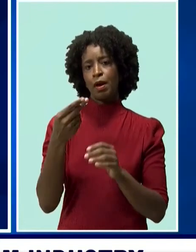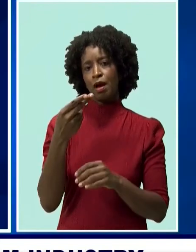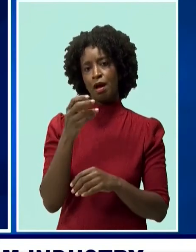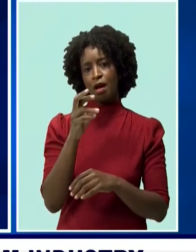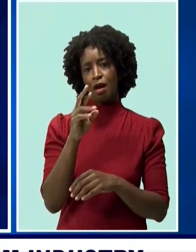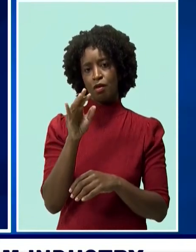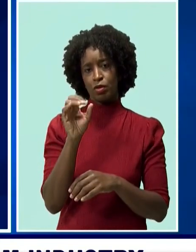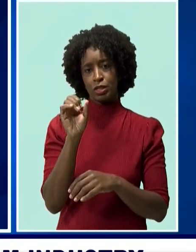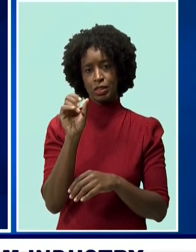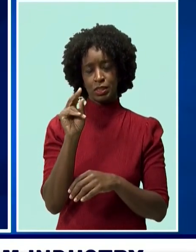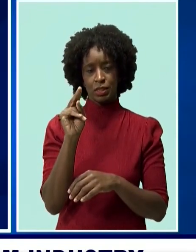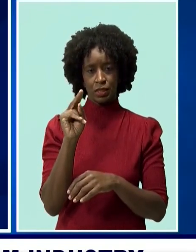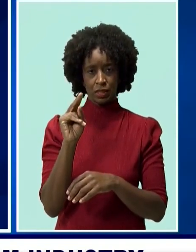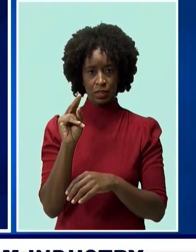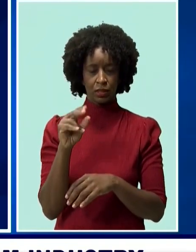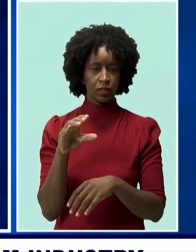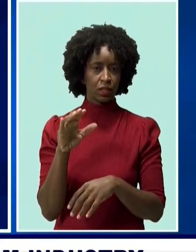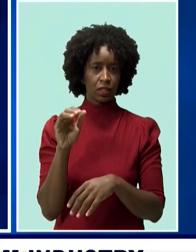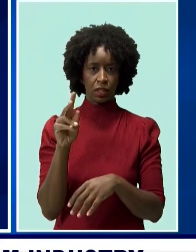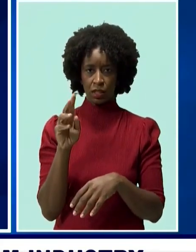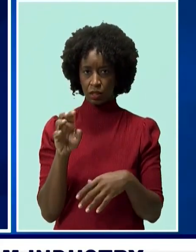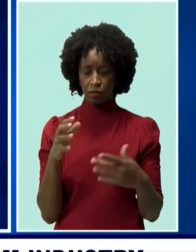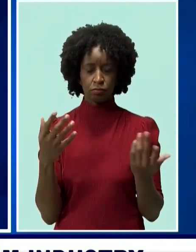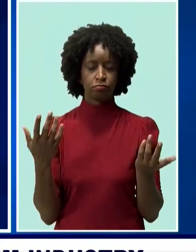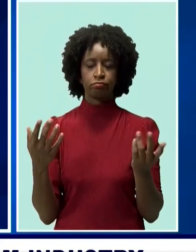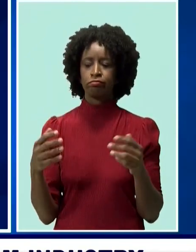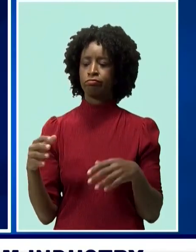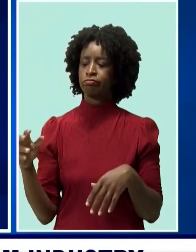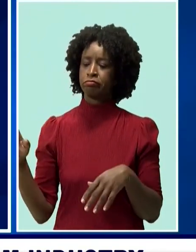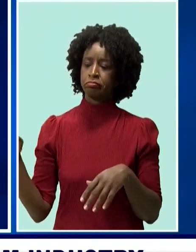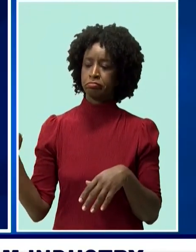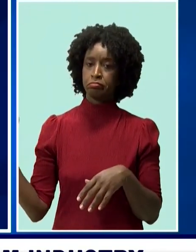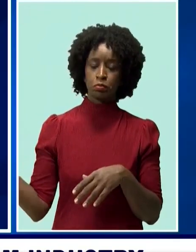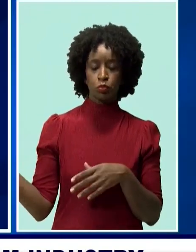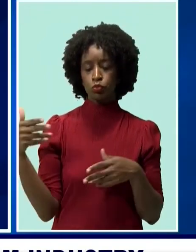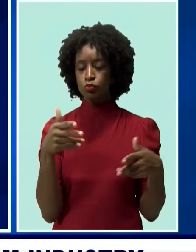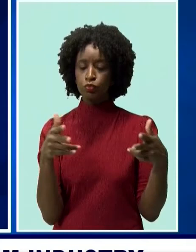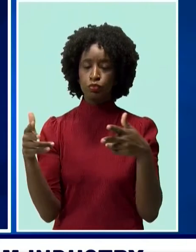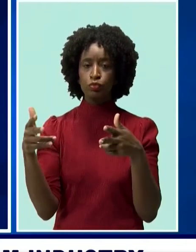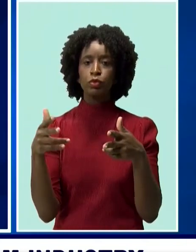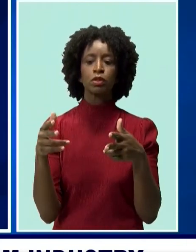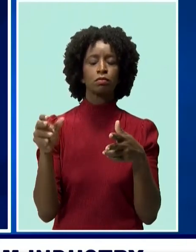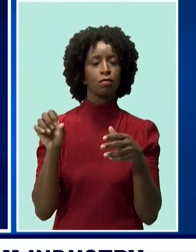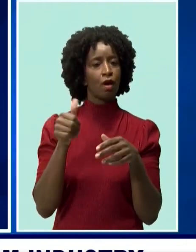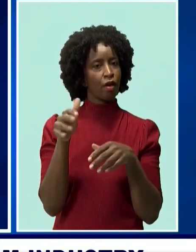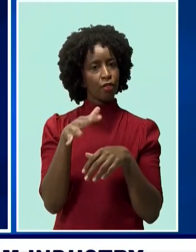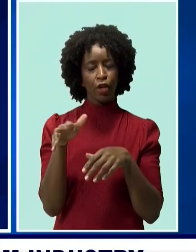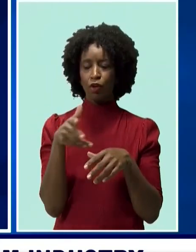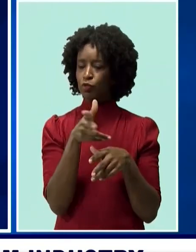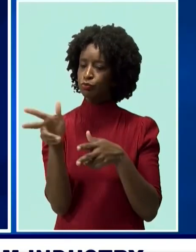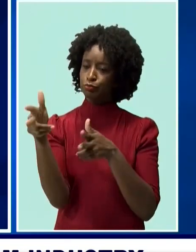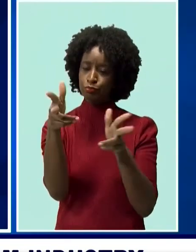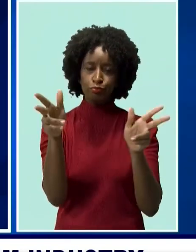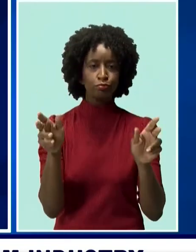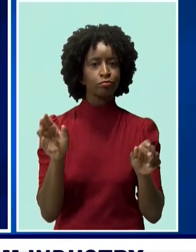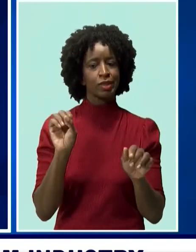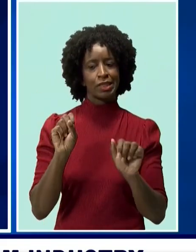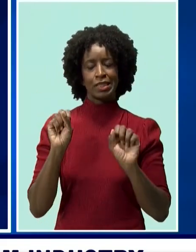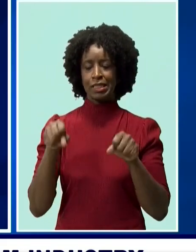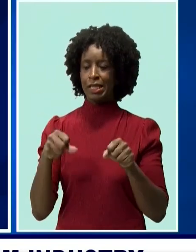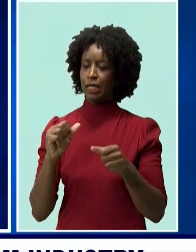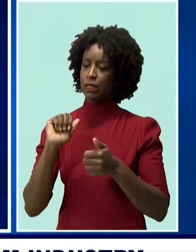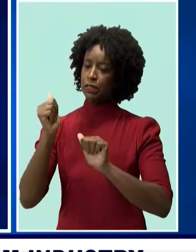going circling in some kind of defined area, you could create all kinds of micro businesses along this route that would be